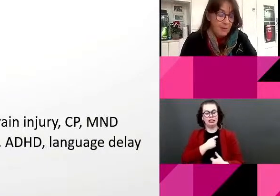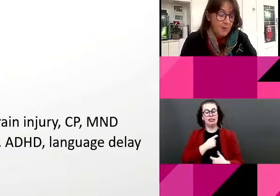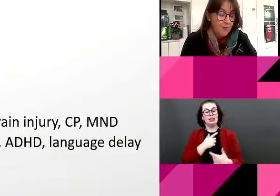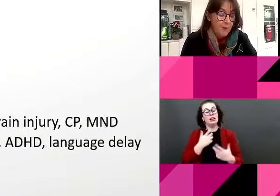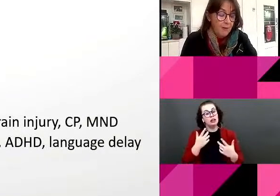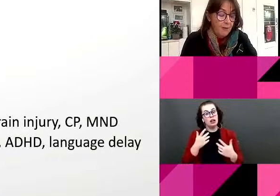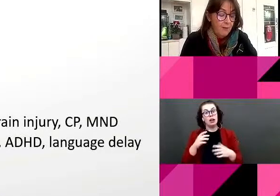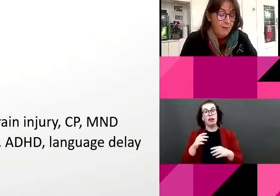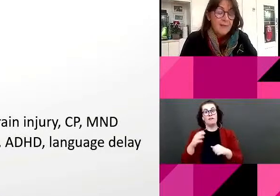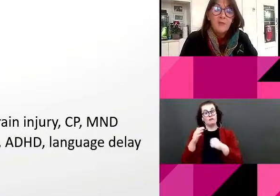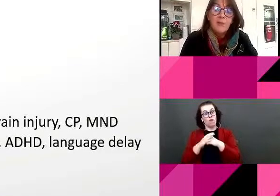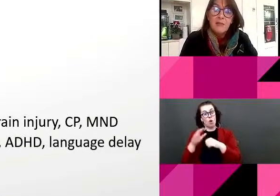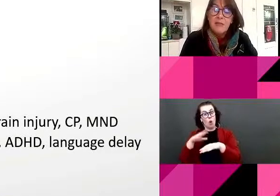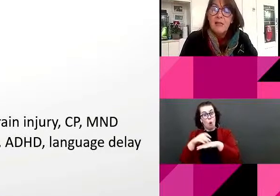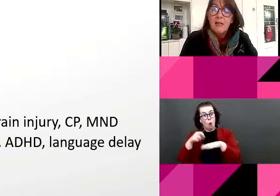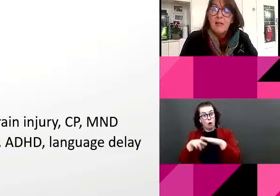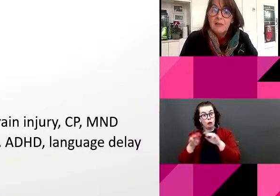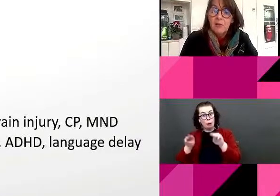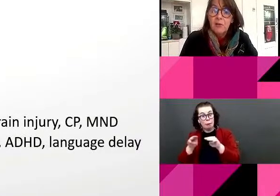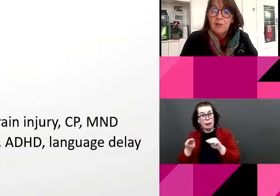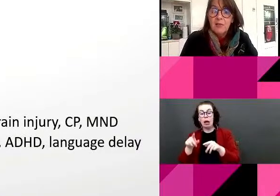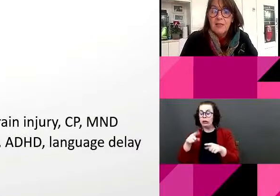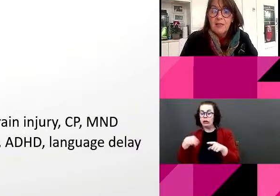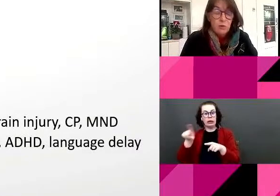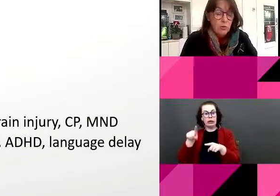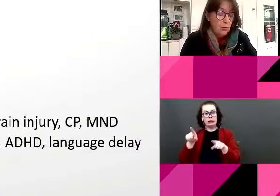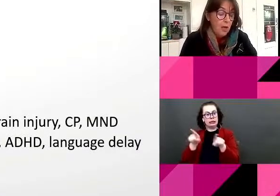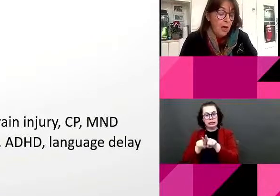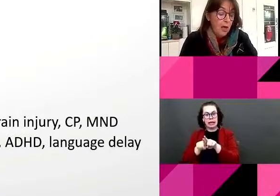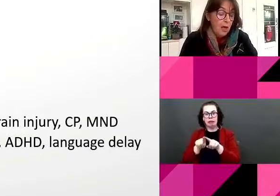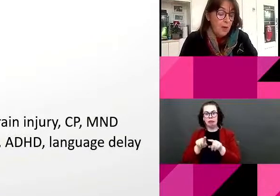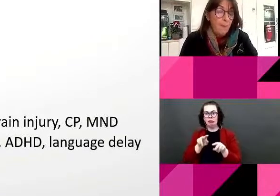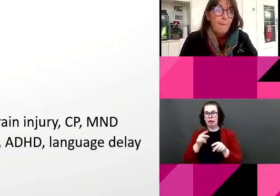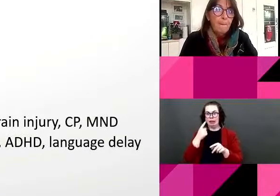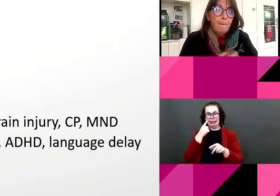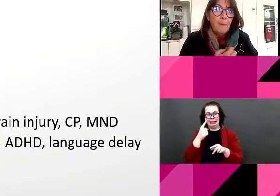people, it can be very, very difficult to